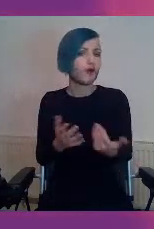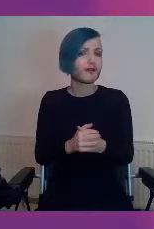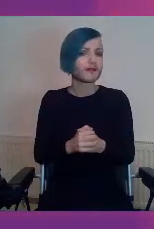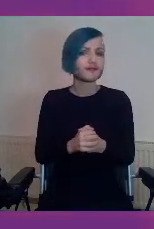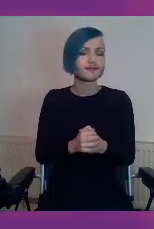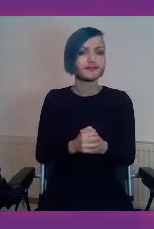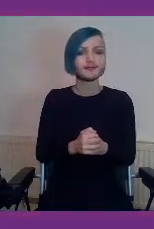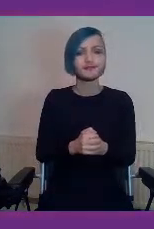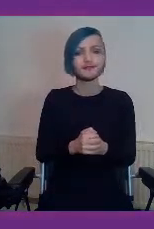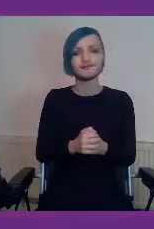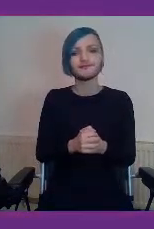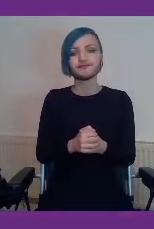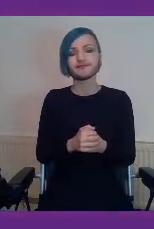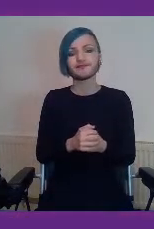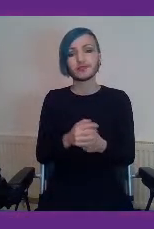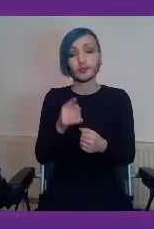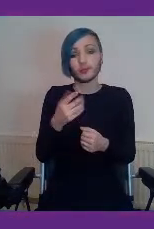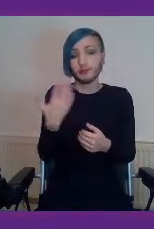you were just on that point,